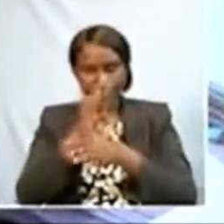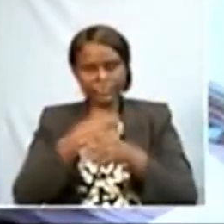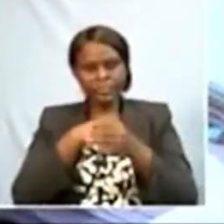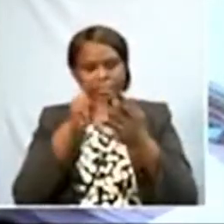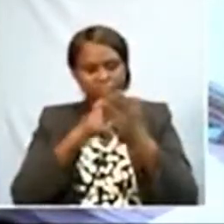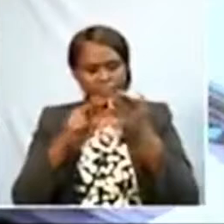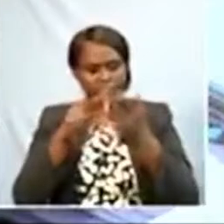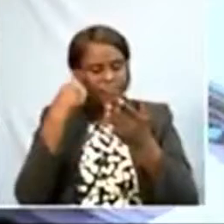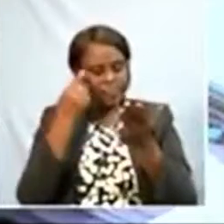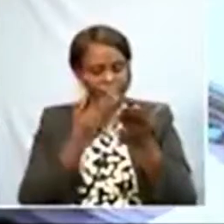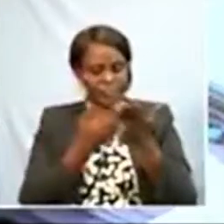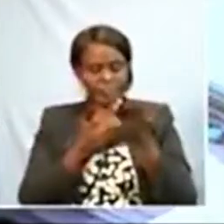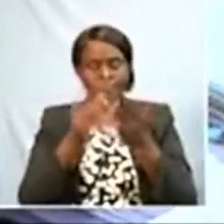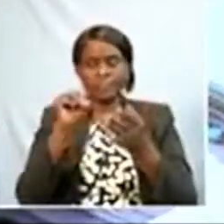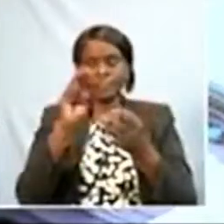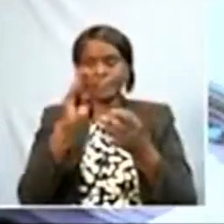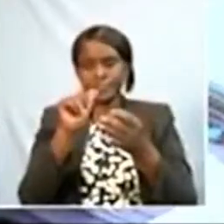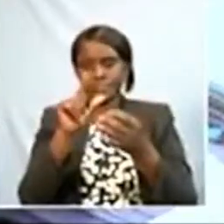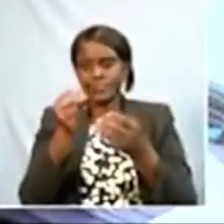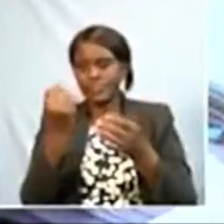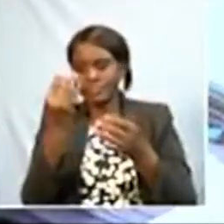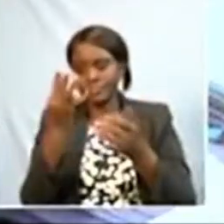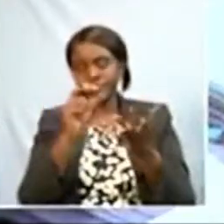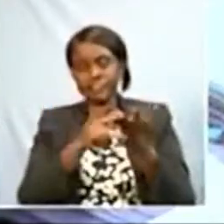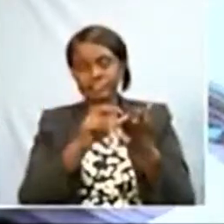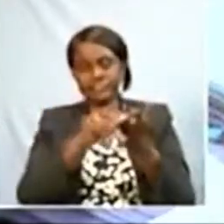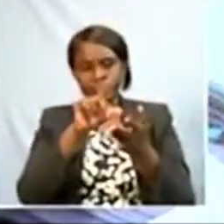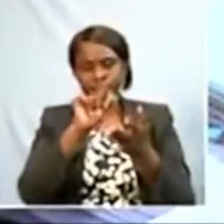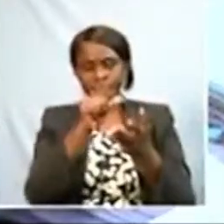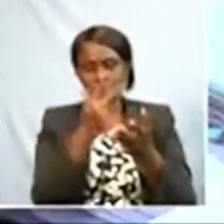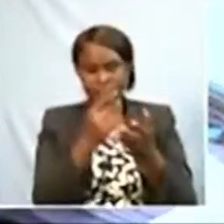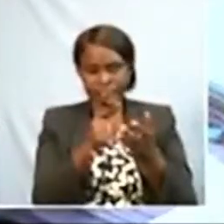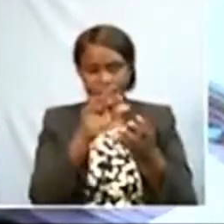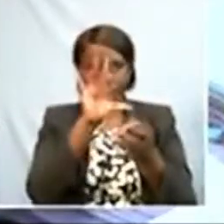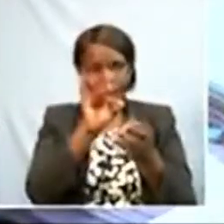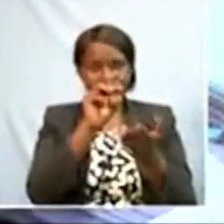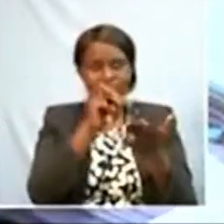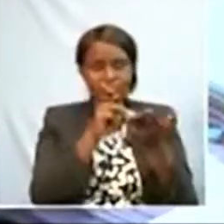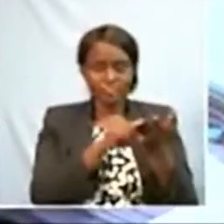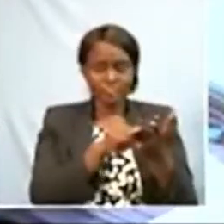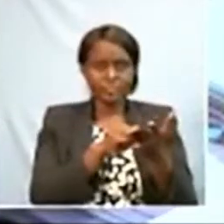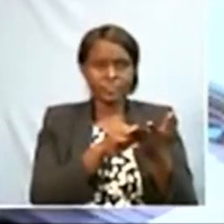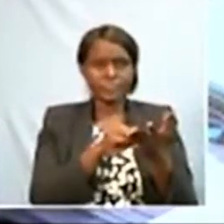MBALA. 14th November 2023,